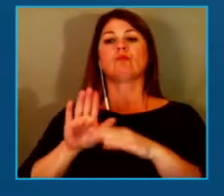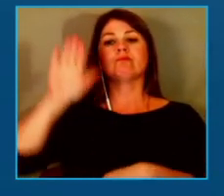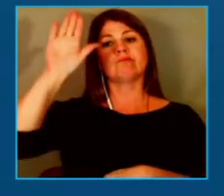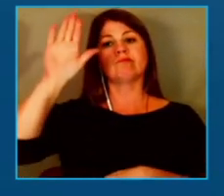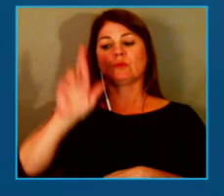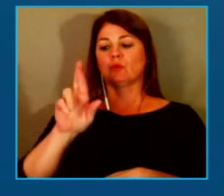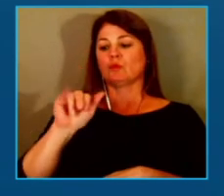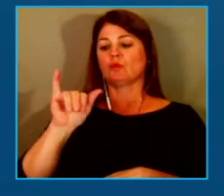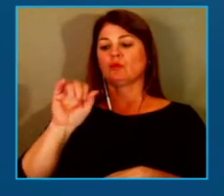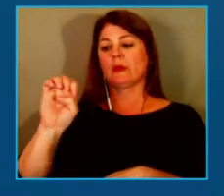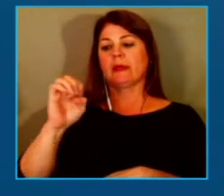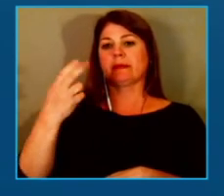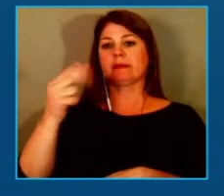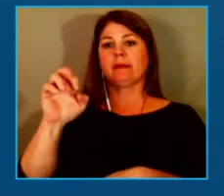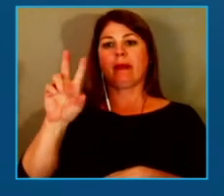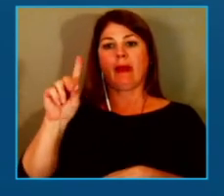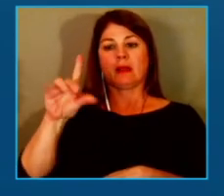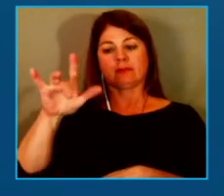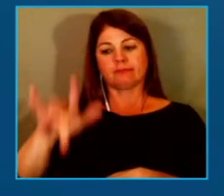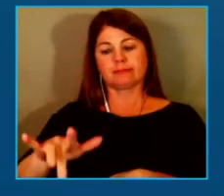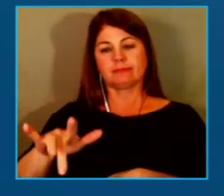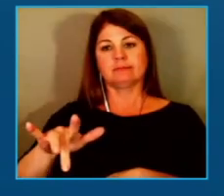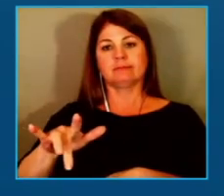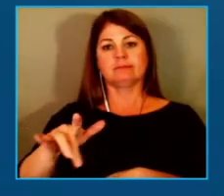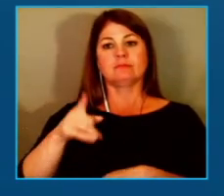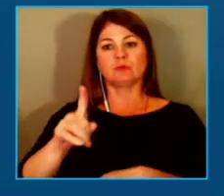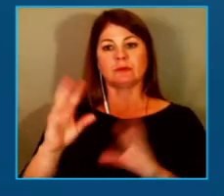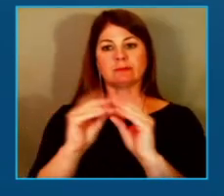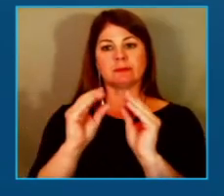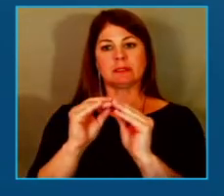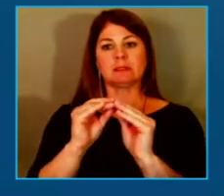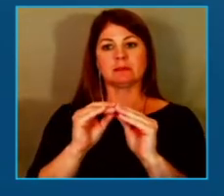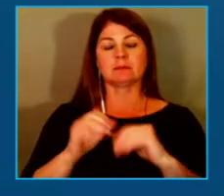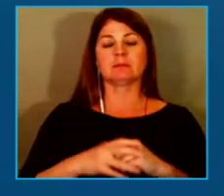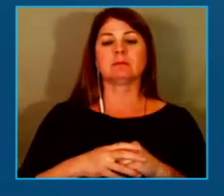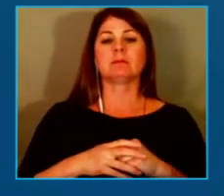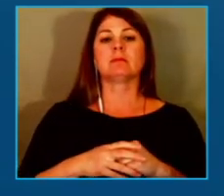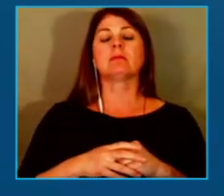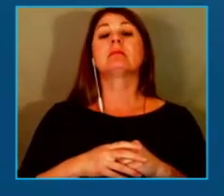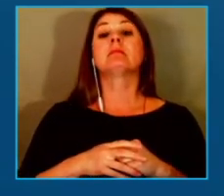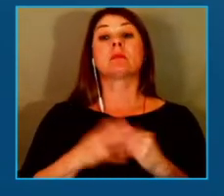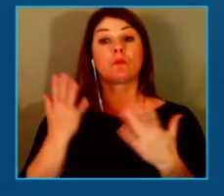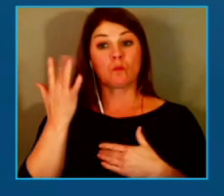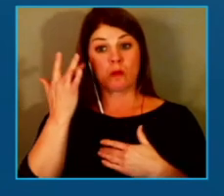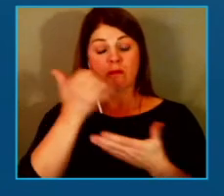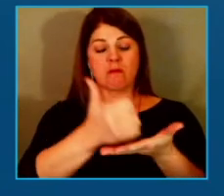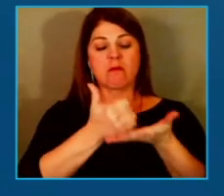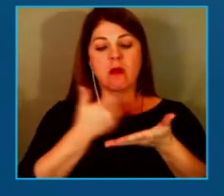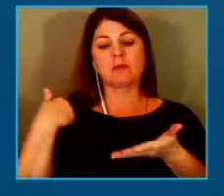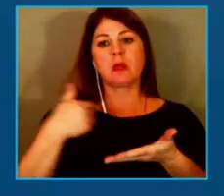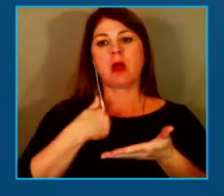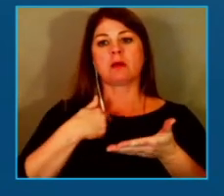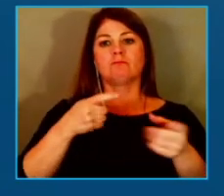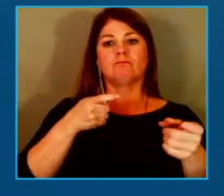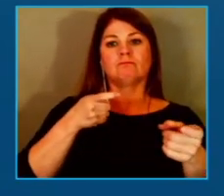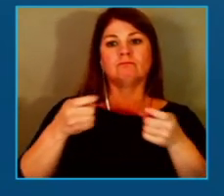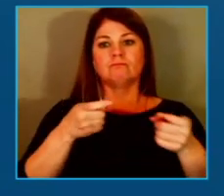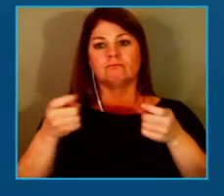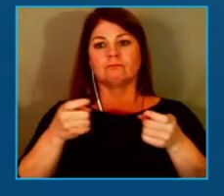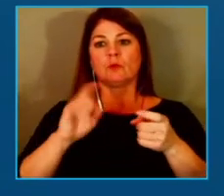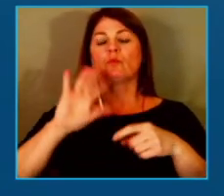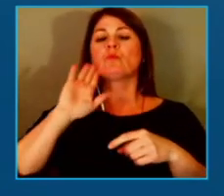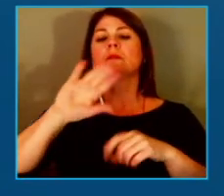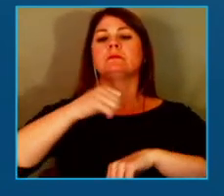Zoom. That will help us with staff assistance to create a queue